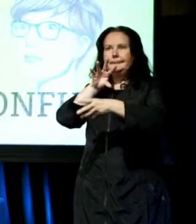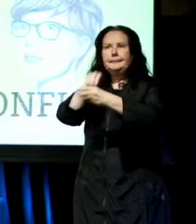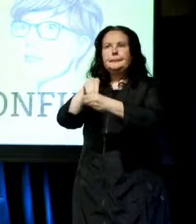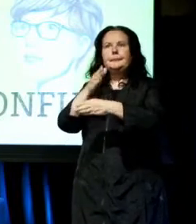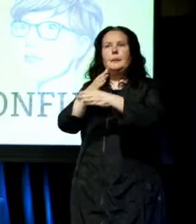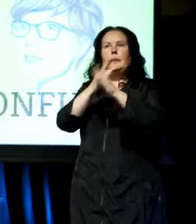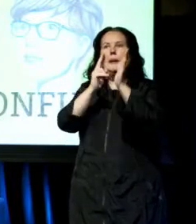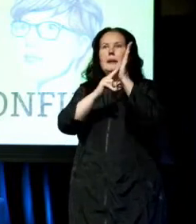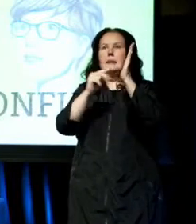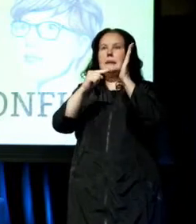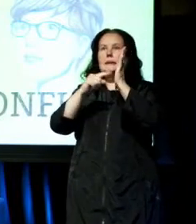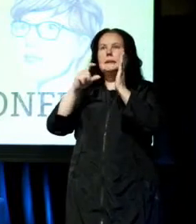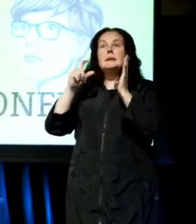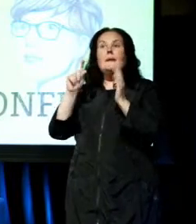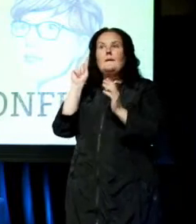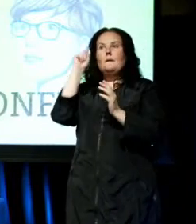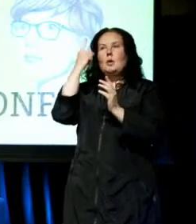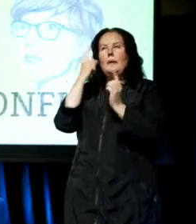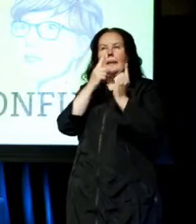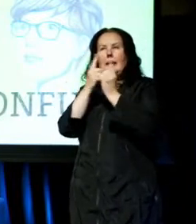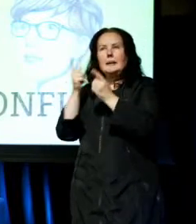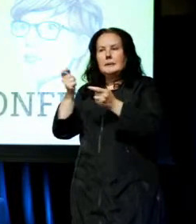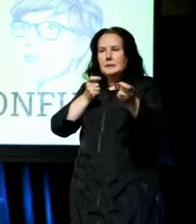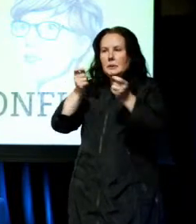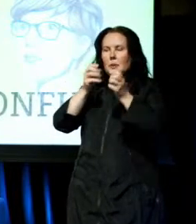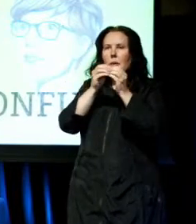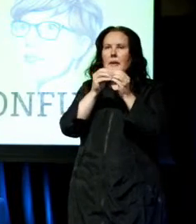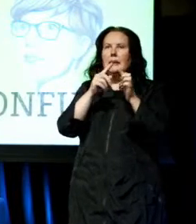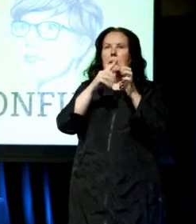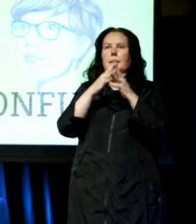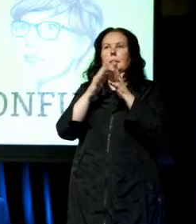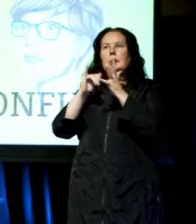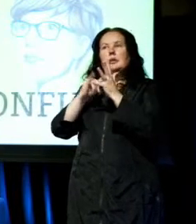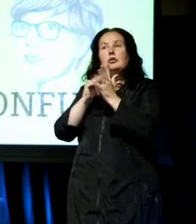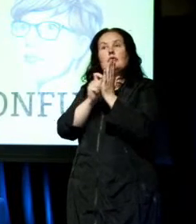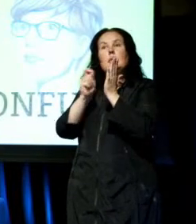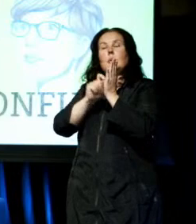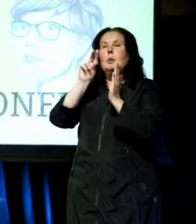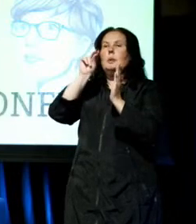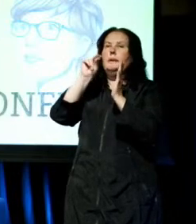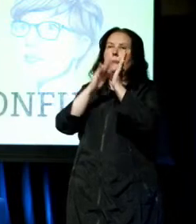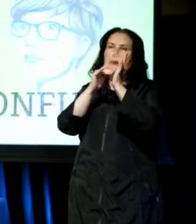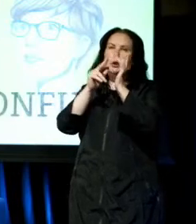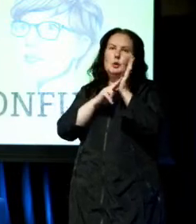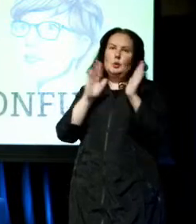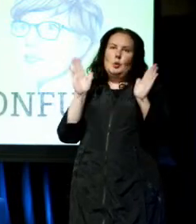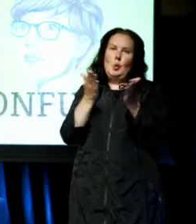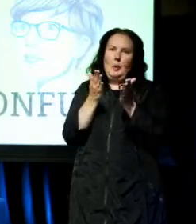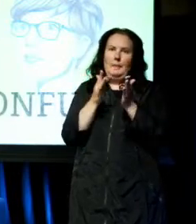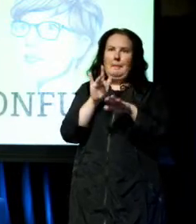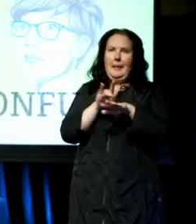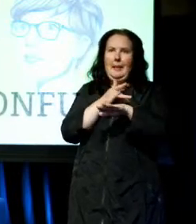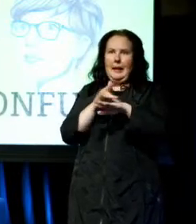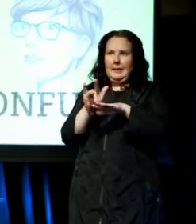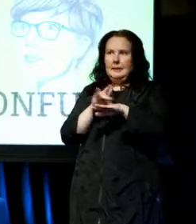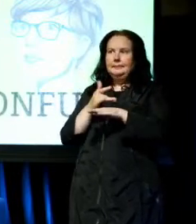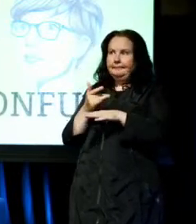An initial thing that they ran with EWF to write like a 12-minute short play and then do a